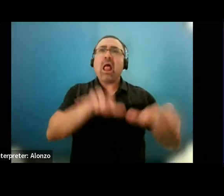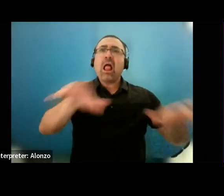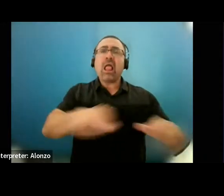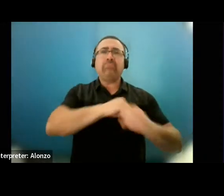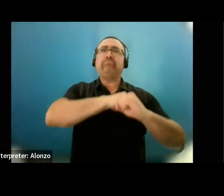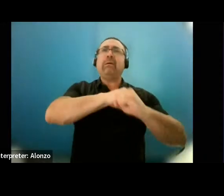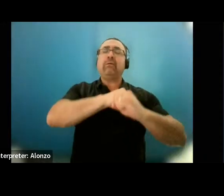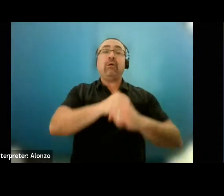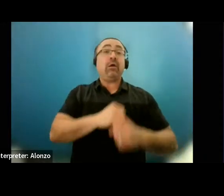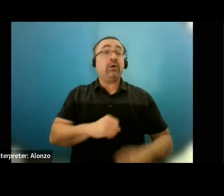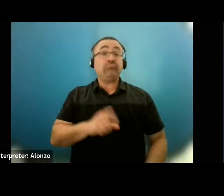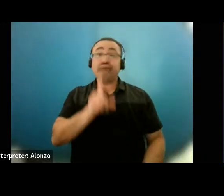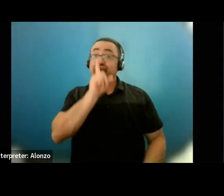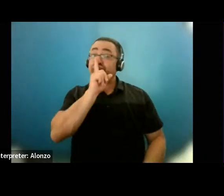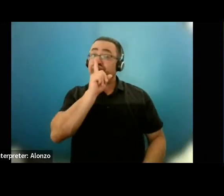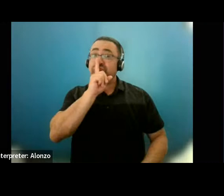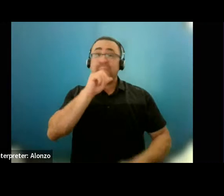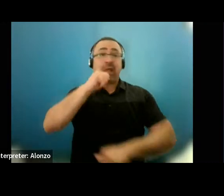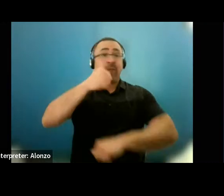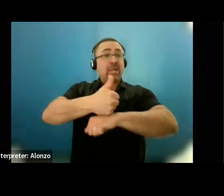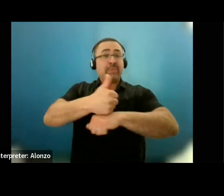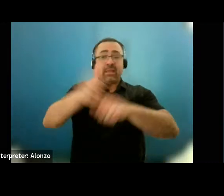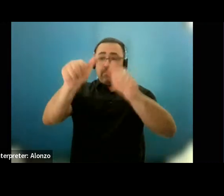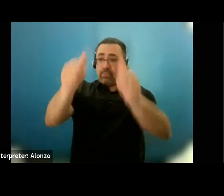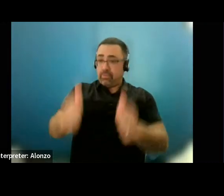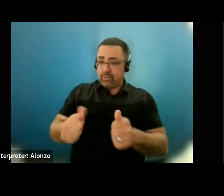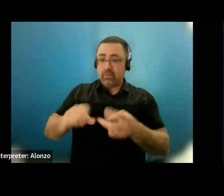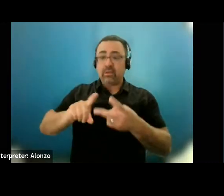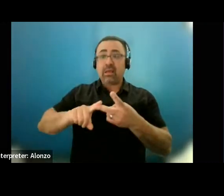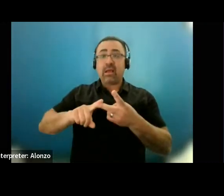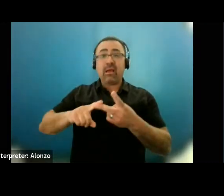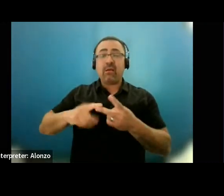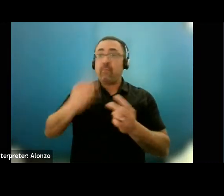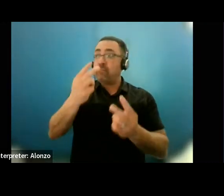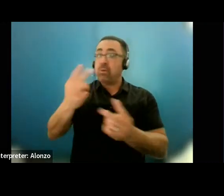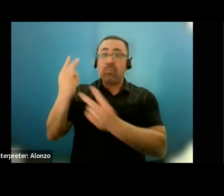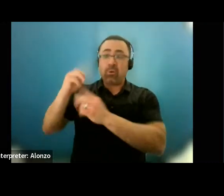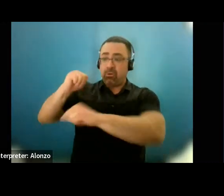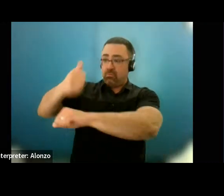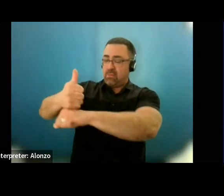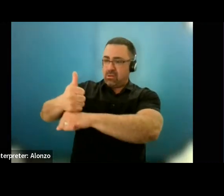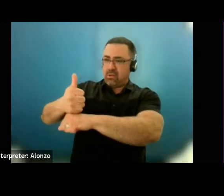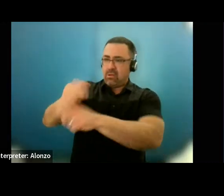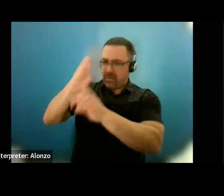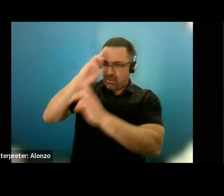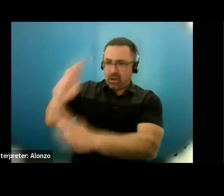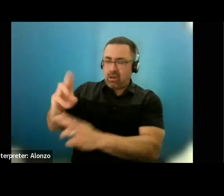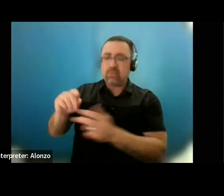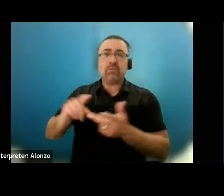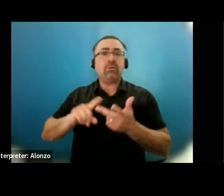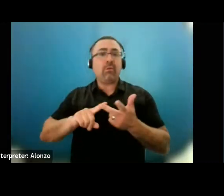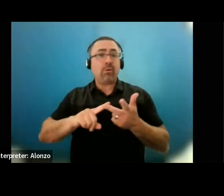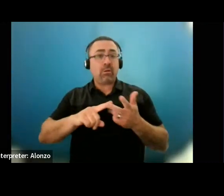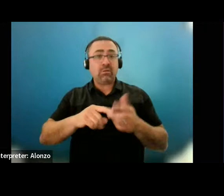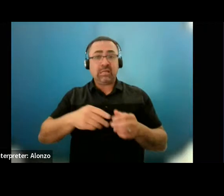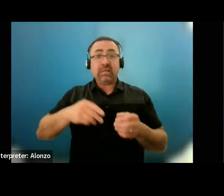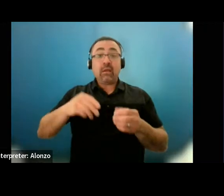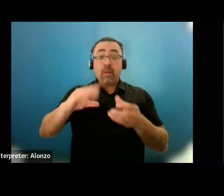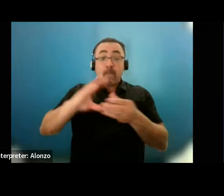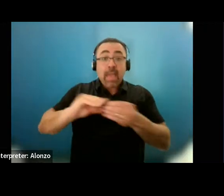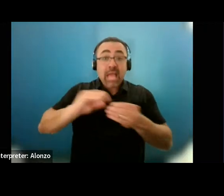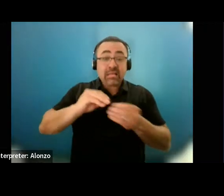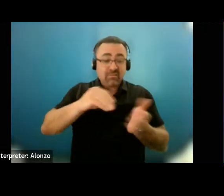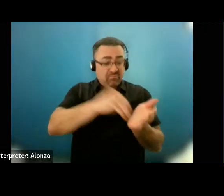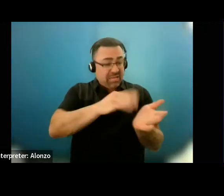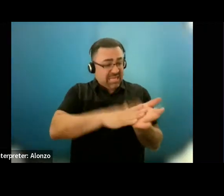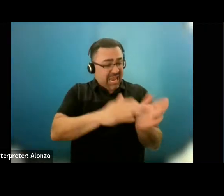something, there's not a monument, there's not a memorial, there's not even a footnote. And so for me, being able to put that out there in the world